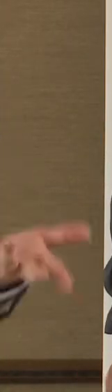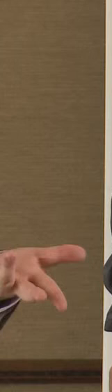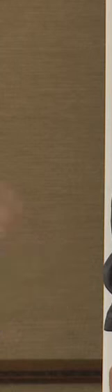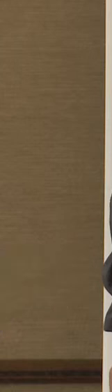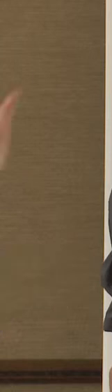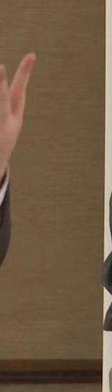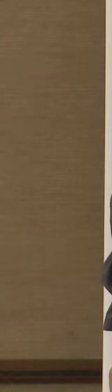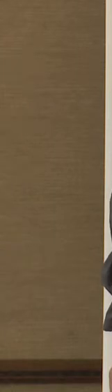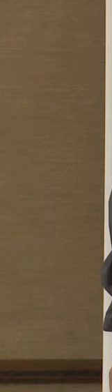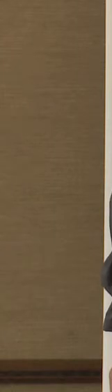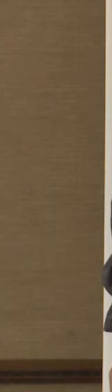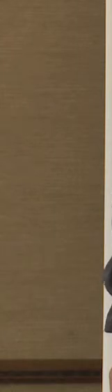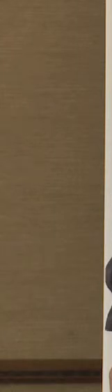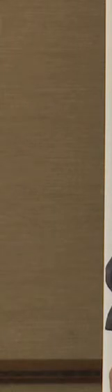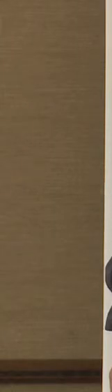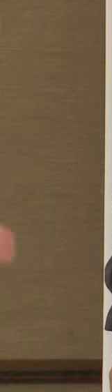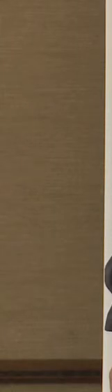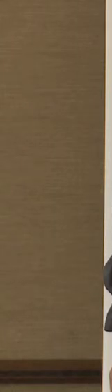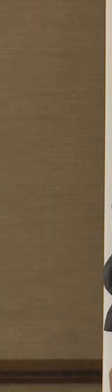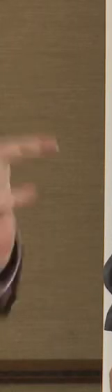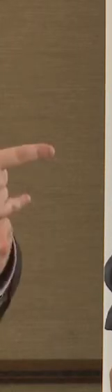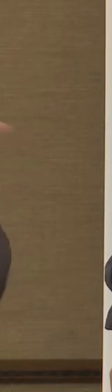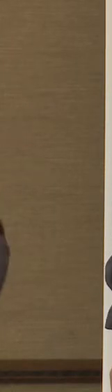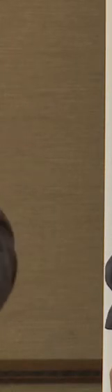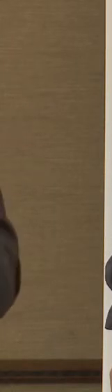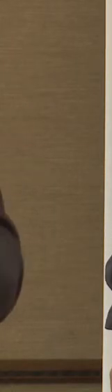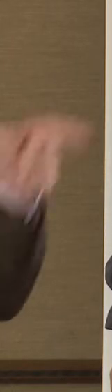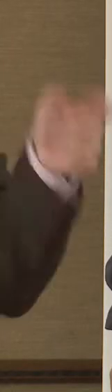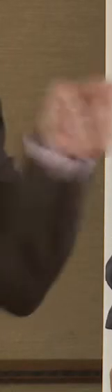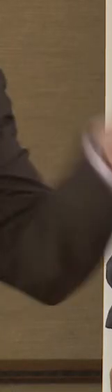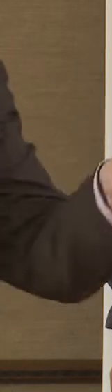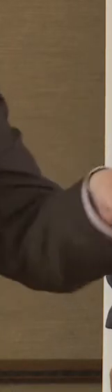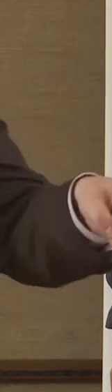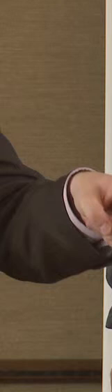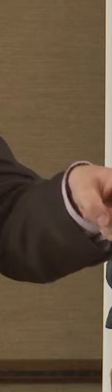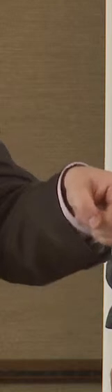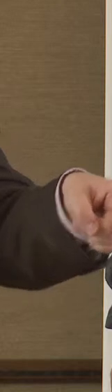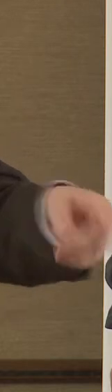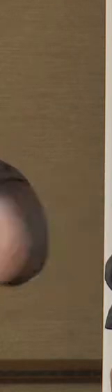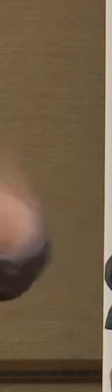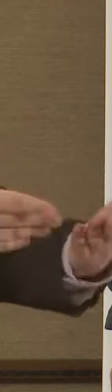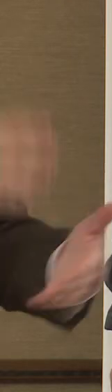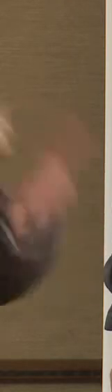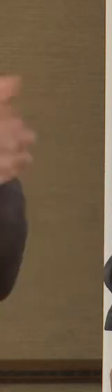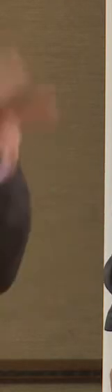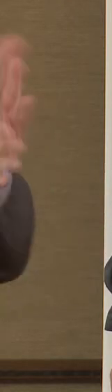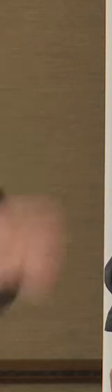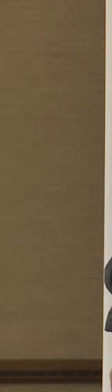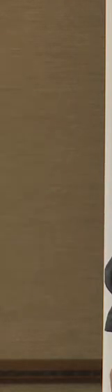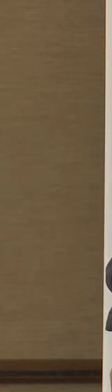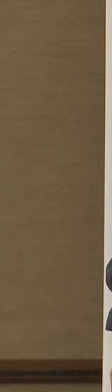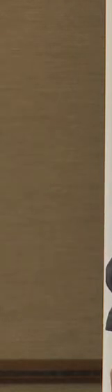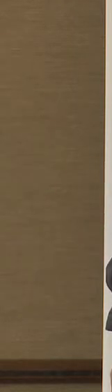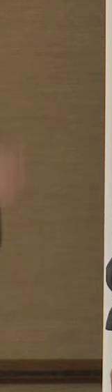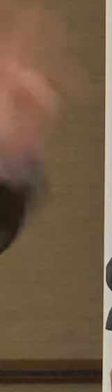again, not assuming that some tailored solution will address the problem, but what are the ways in which you can really address